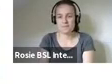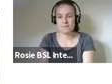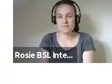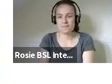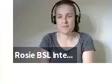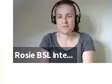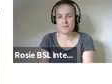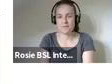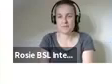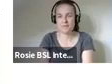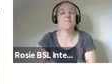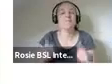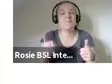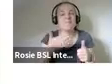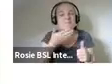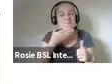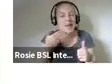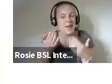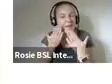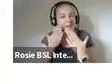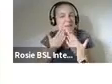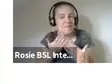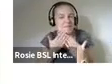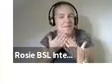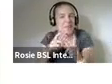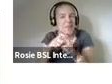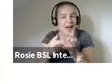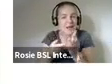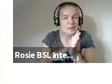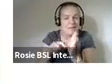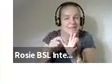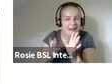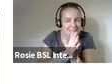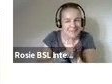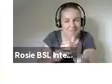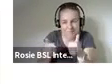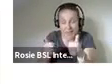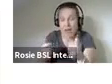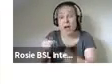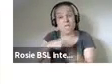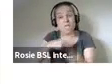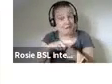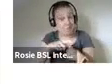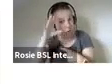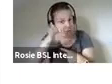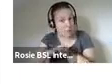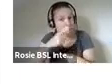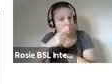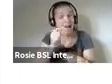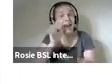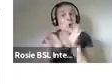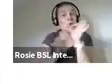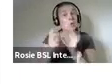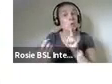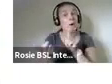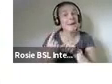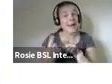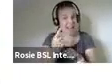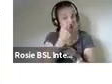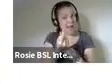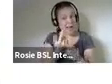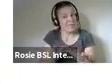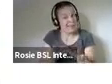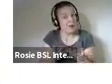Unmute myself. Lovely, thank you, Duncan. To everybody else, don't forget to pop over to the Q&A box and ask Duncan any questions that you